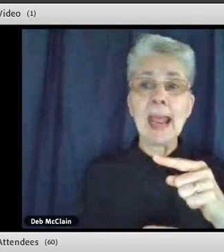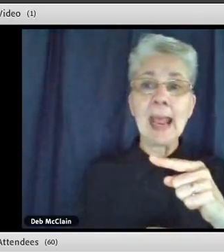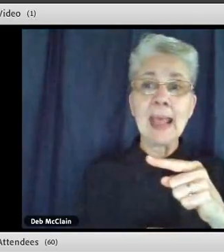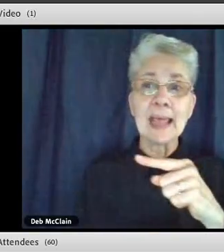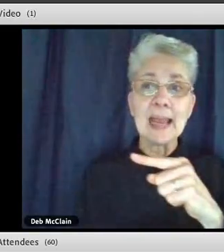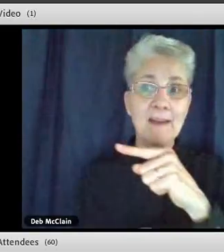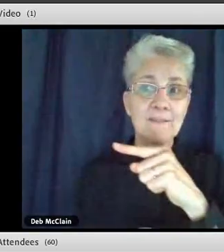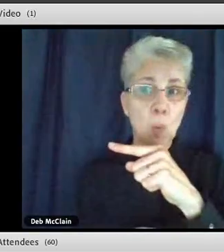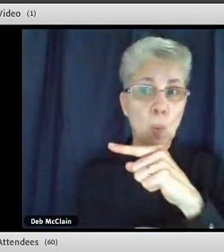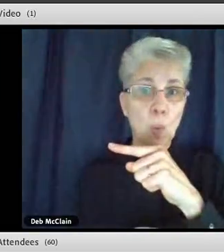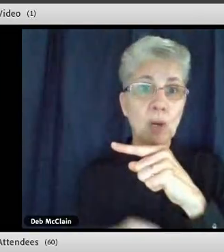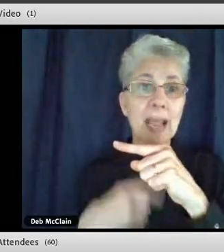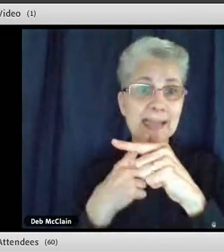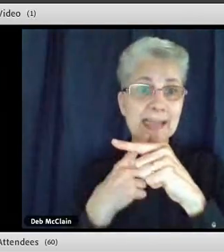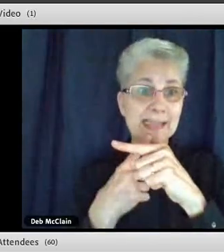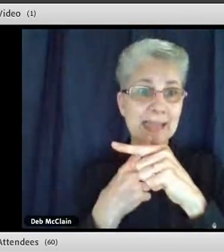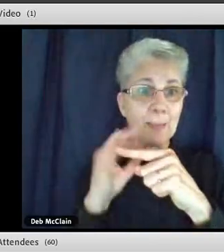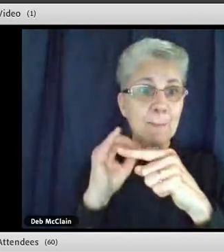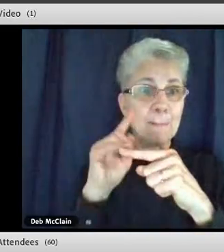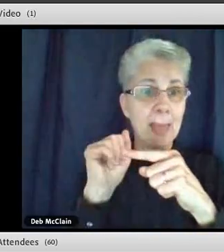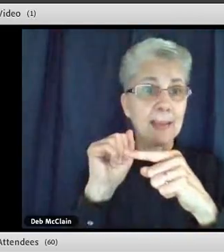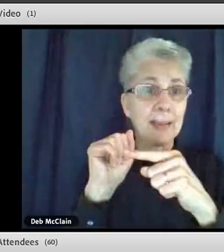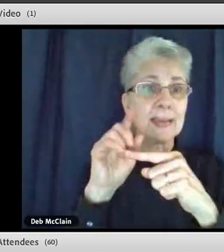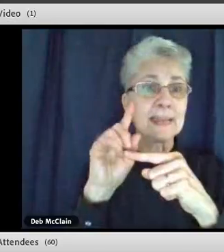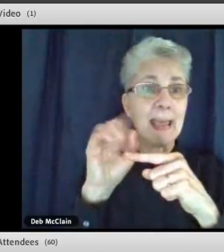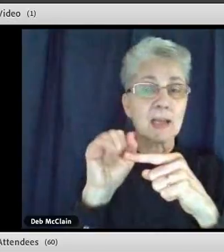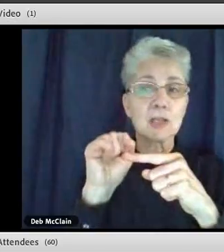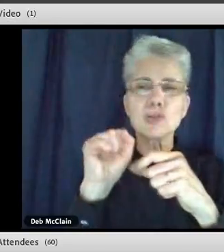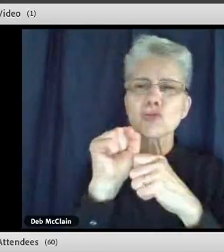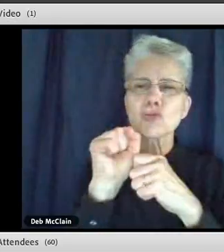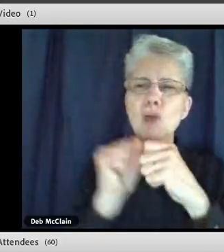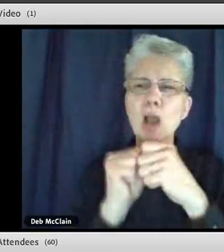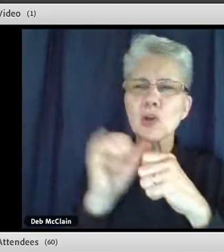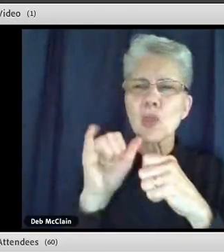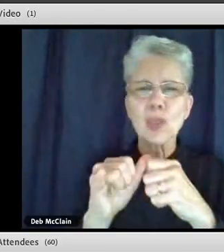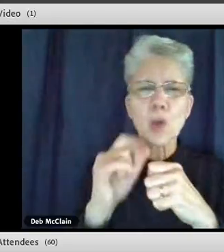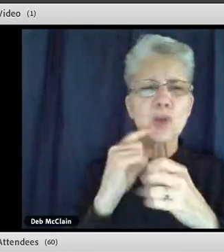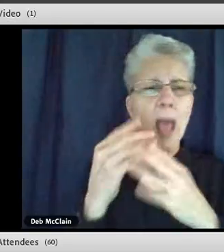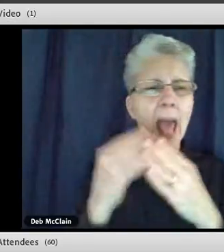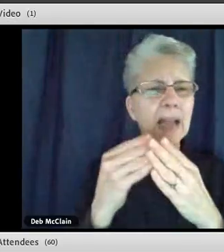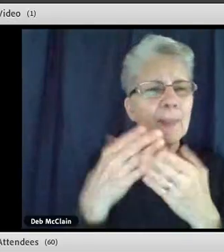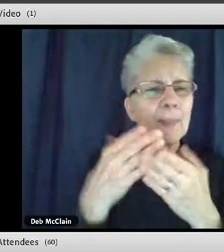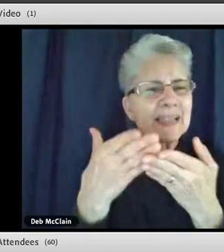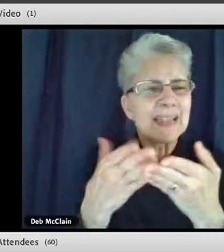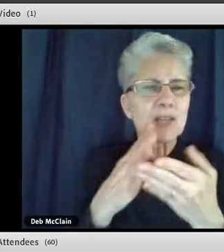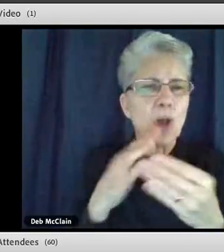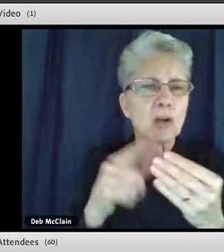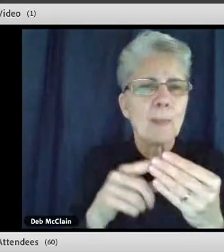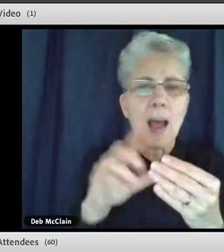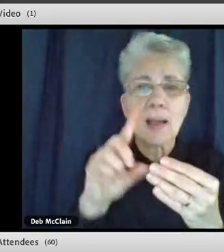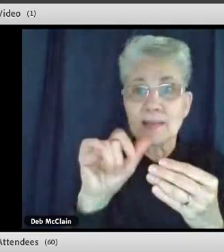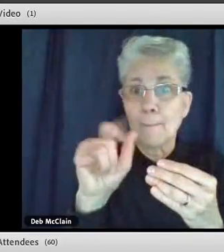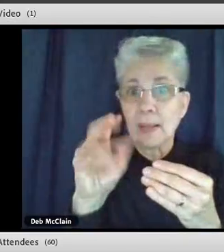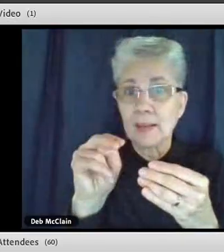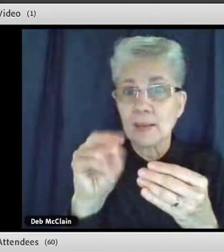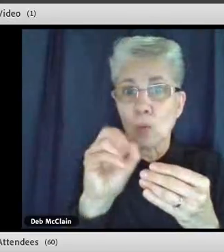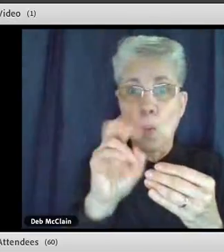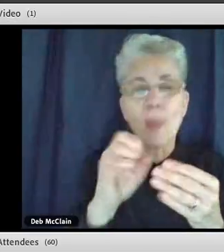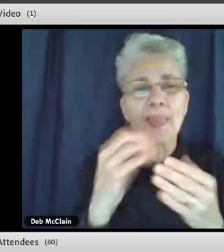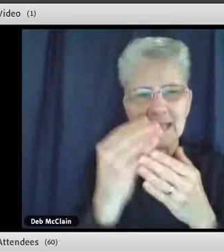structure standards, those are just schemes or element sets, like I mentioned Dublin Core. That's listed there, Dublin